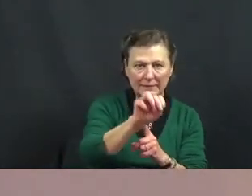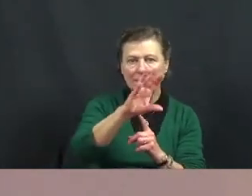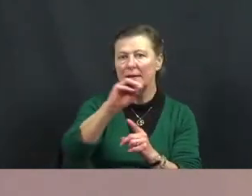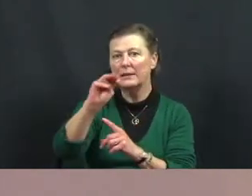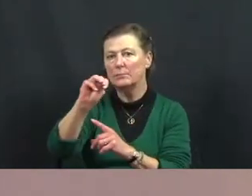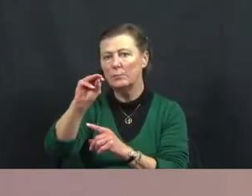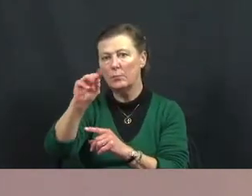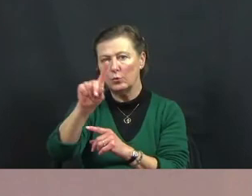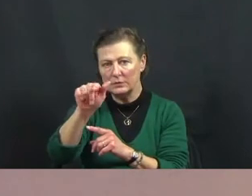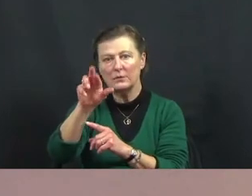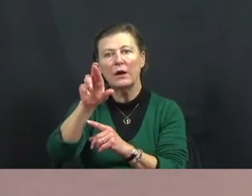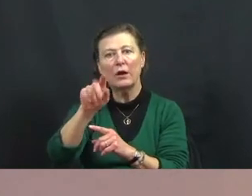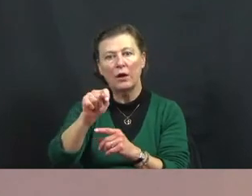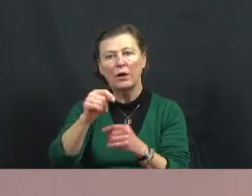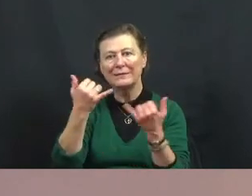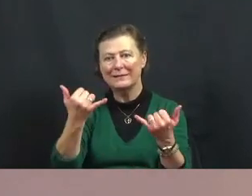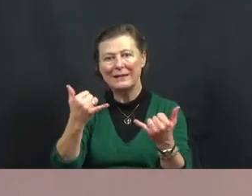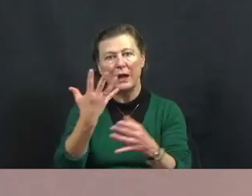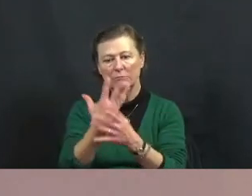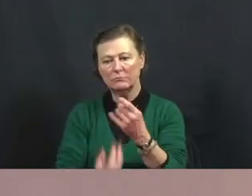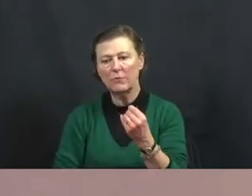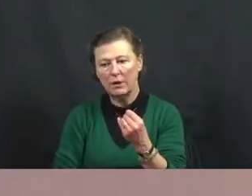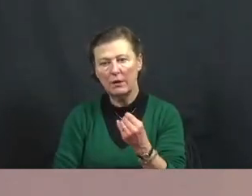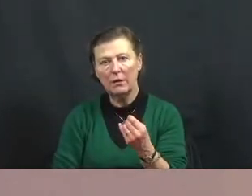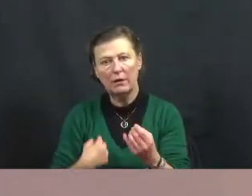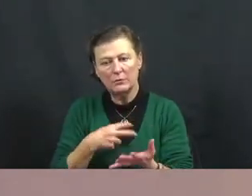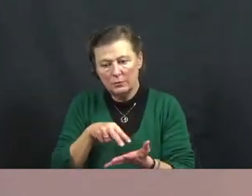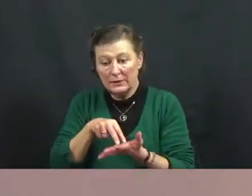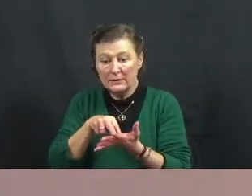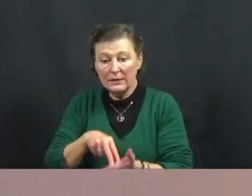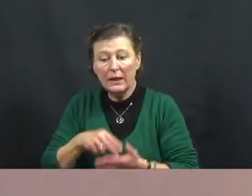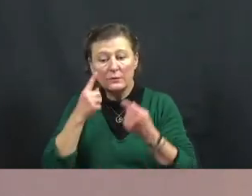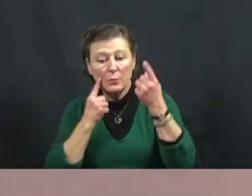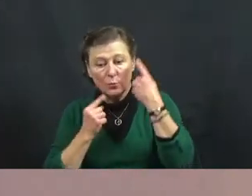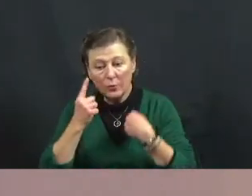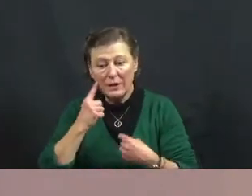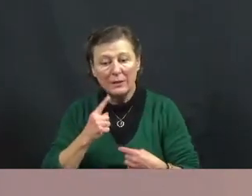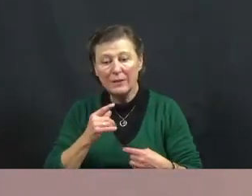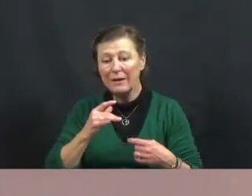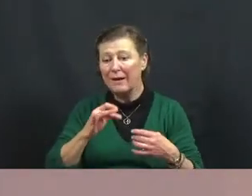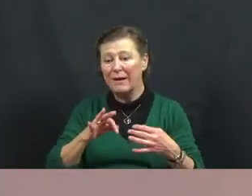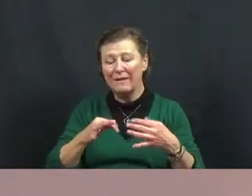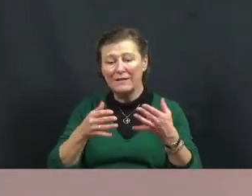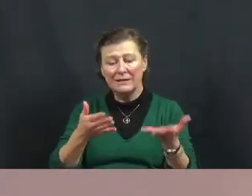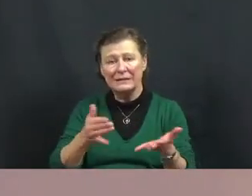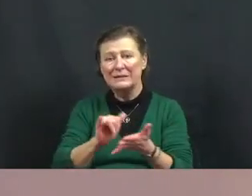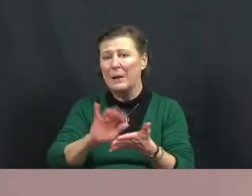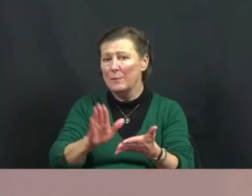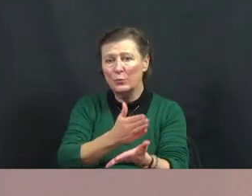be. And we stand weeping over the broken strings of an instrument now stilled.